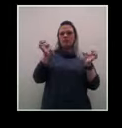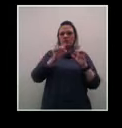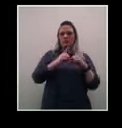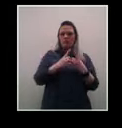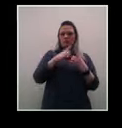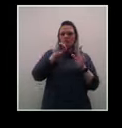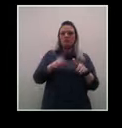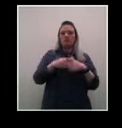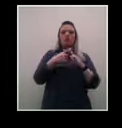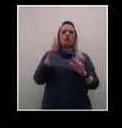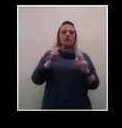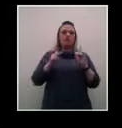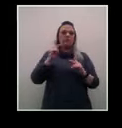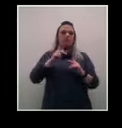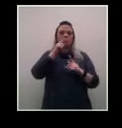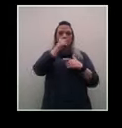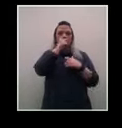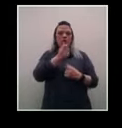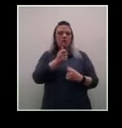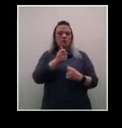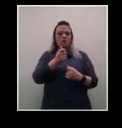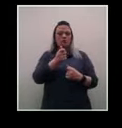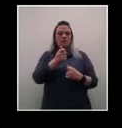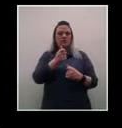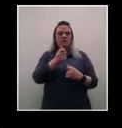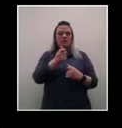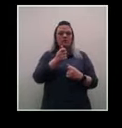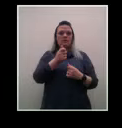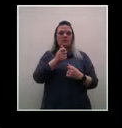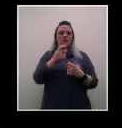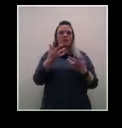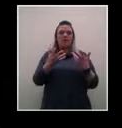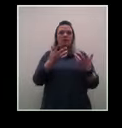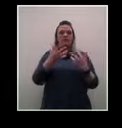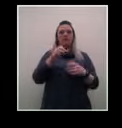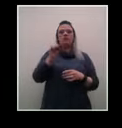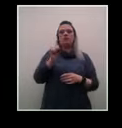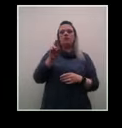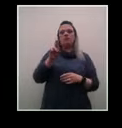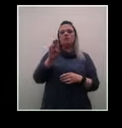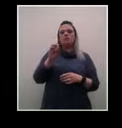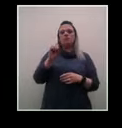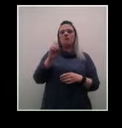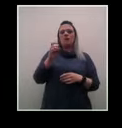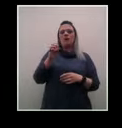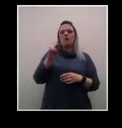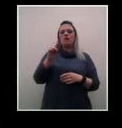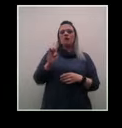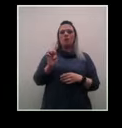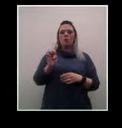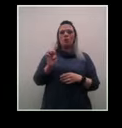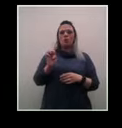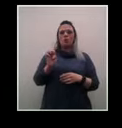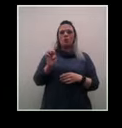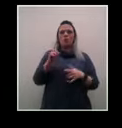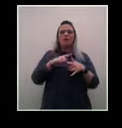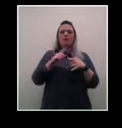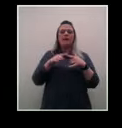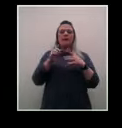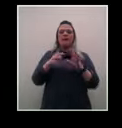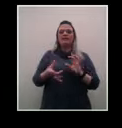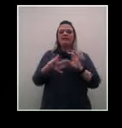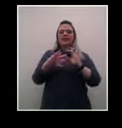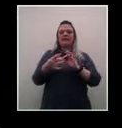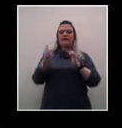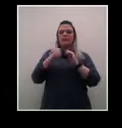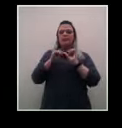starting people who are interested in starting on a Suboxone with low-dose Suboxone, and then hooking them up with